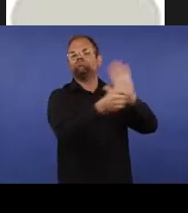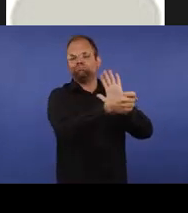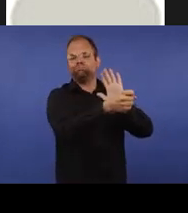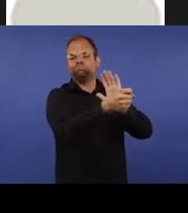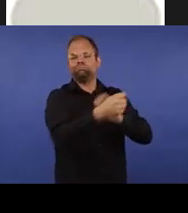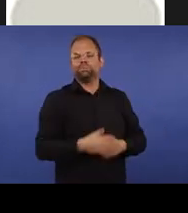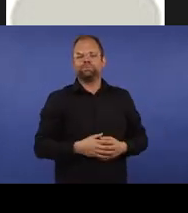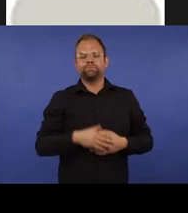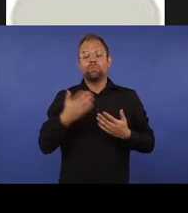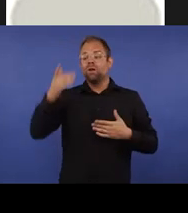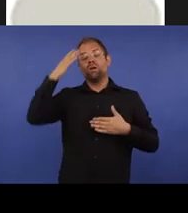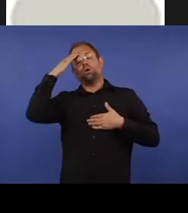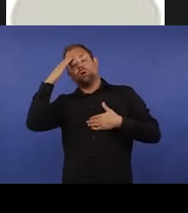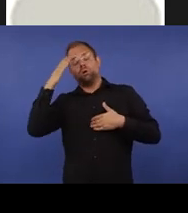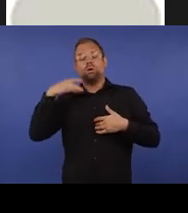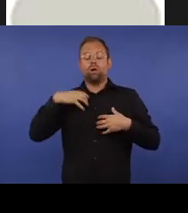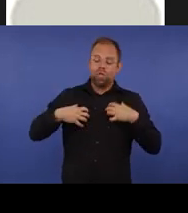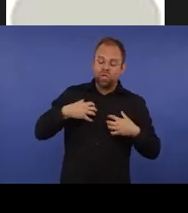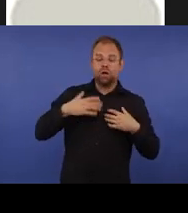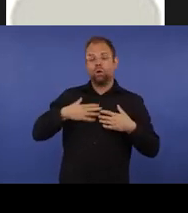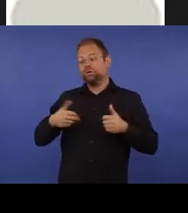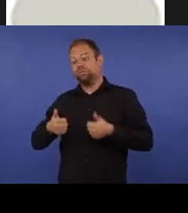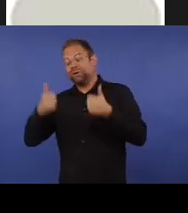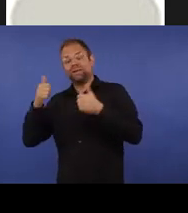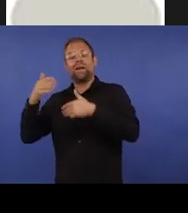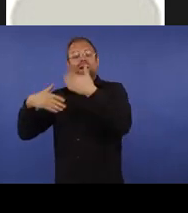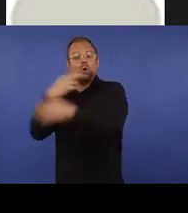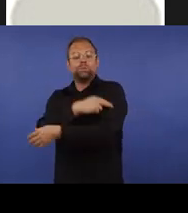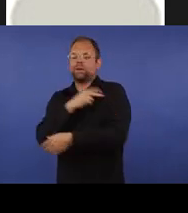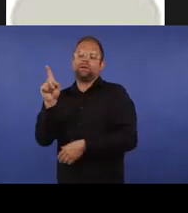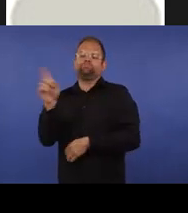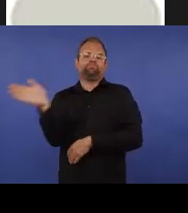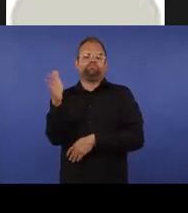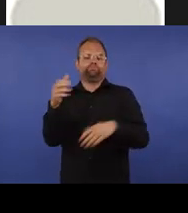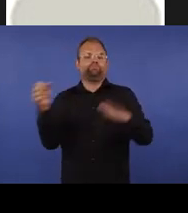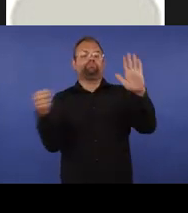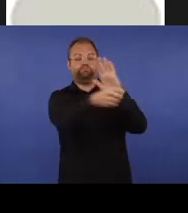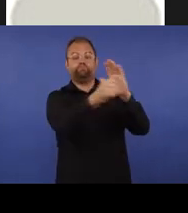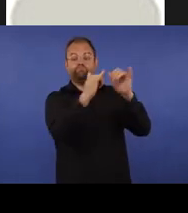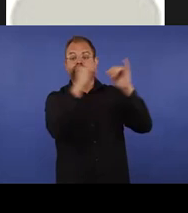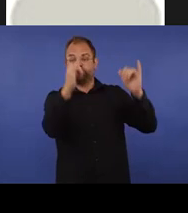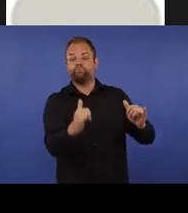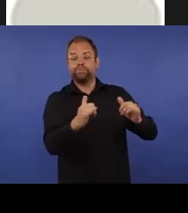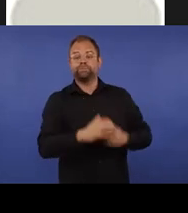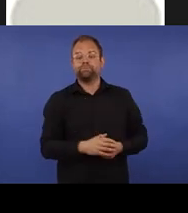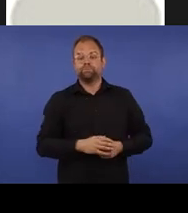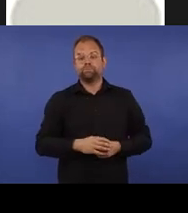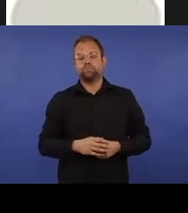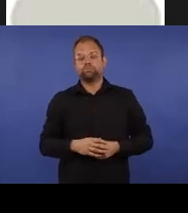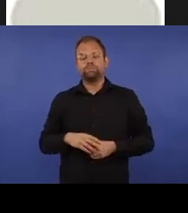has kind of helped but is really defunded is called the Money Follows the Person